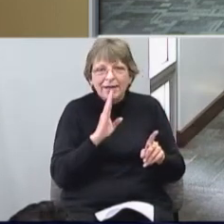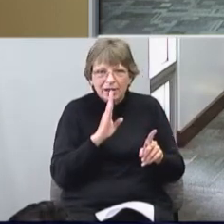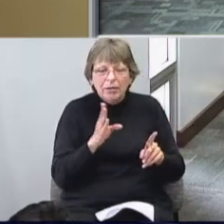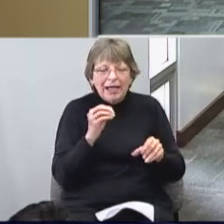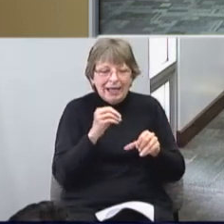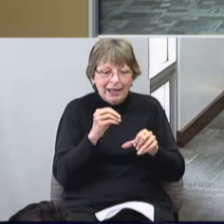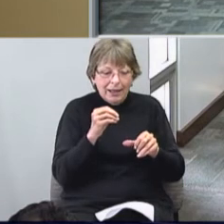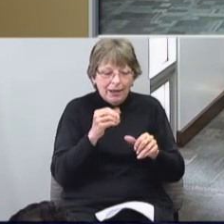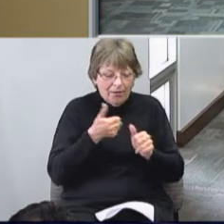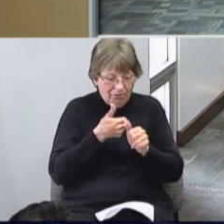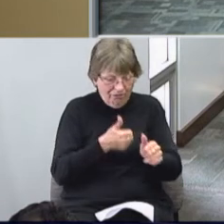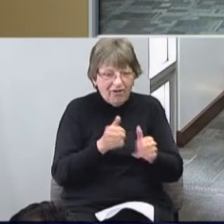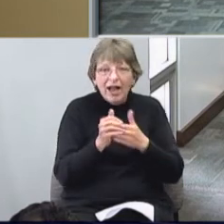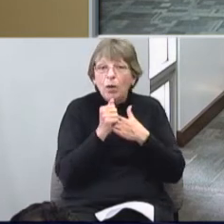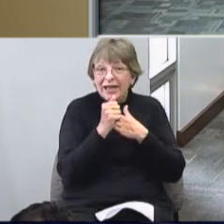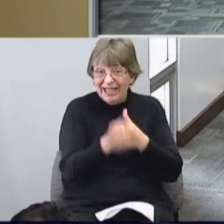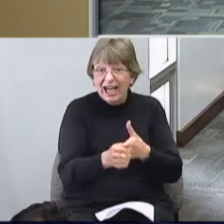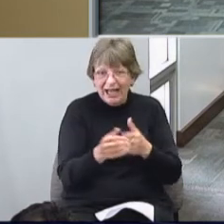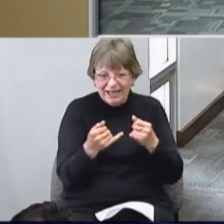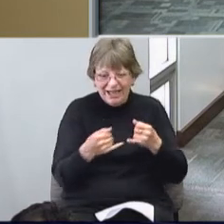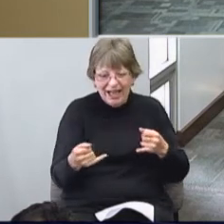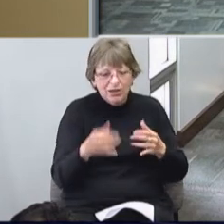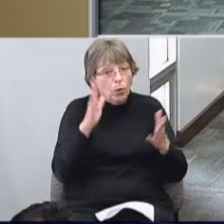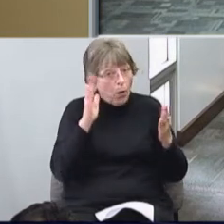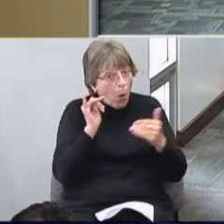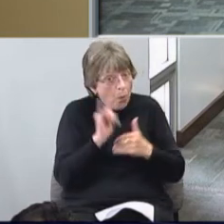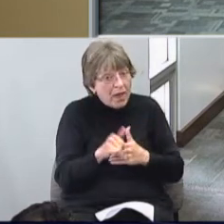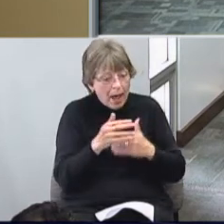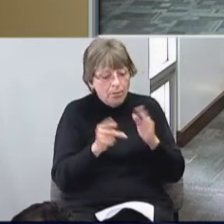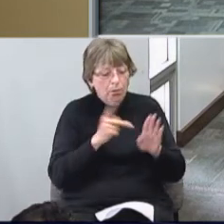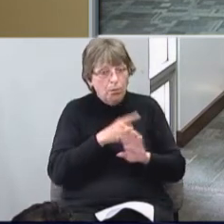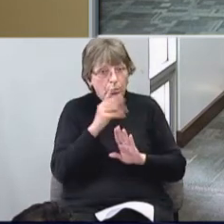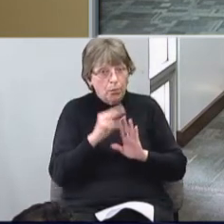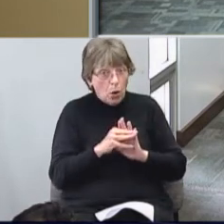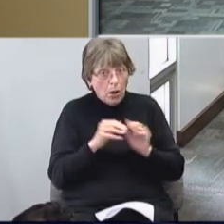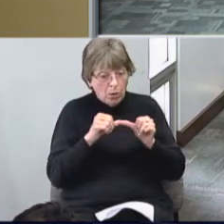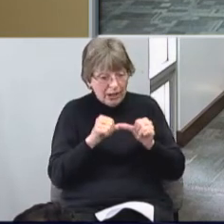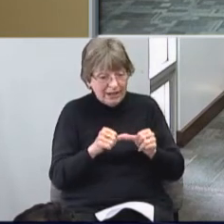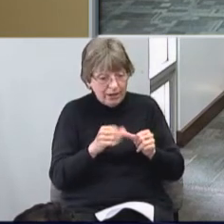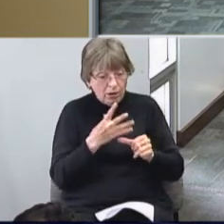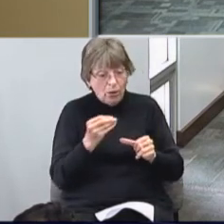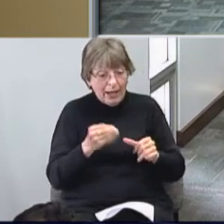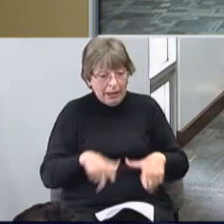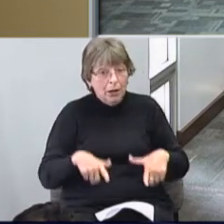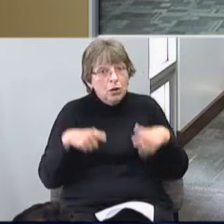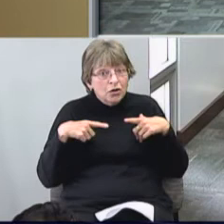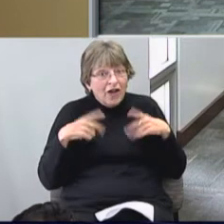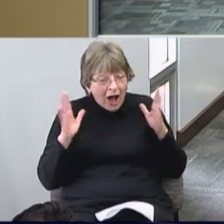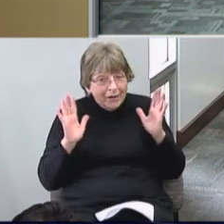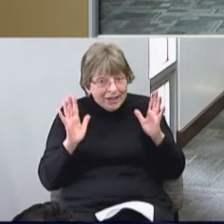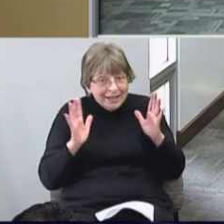entity. We hope that program will continue and survive.